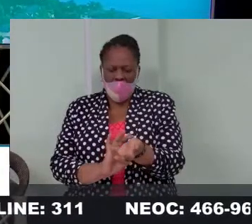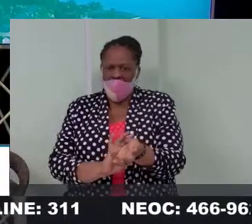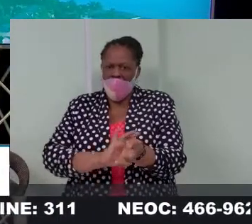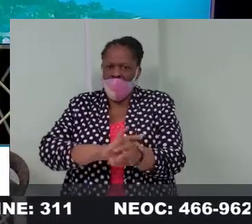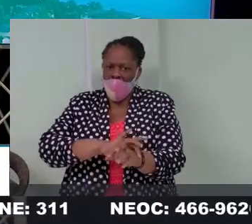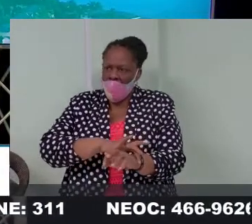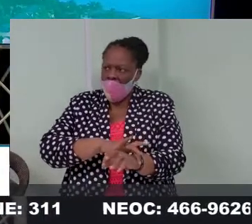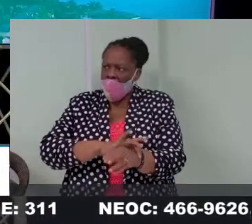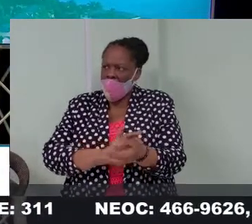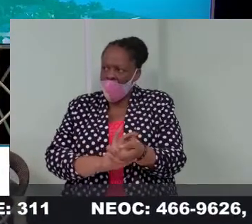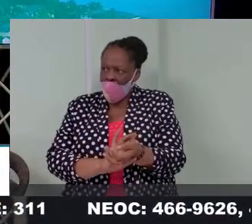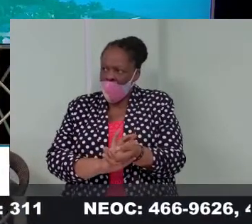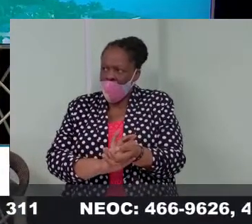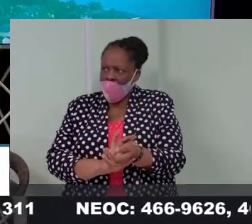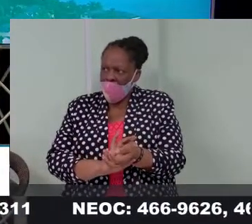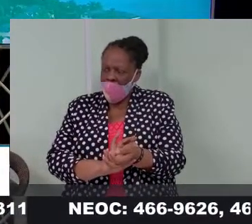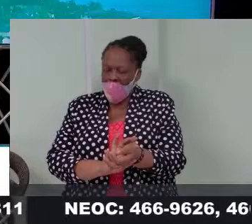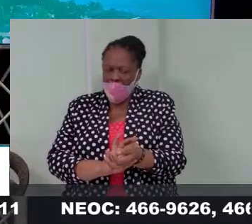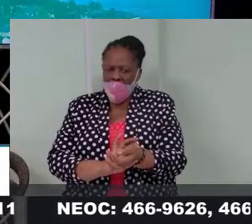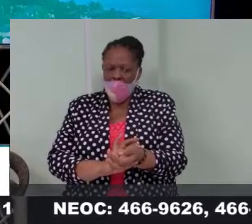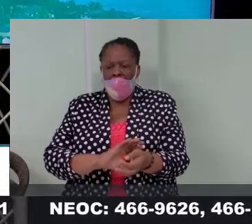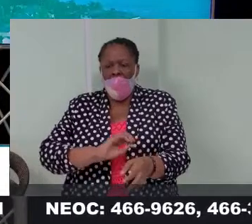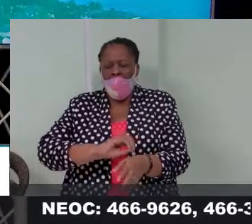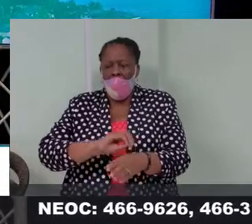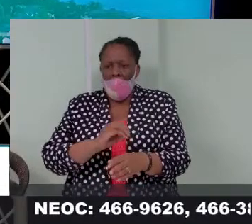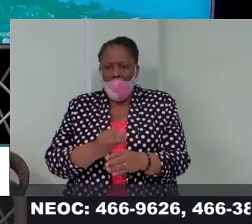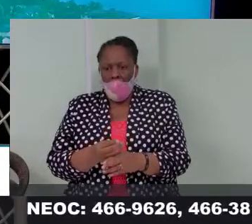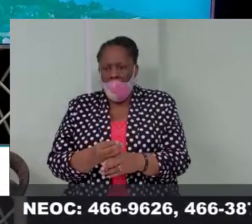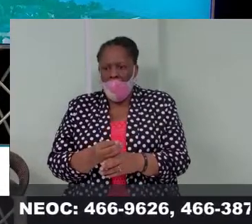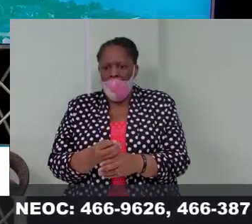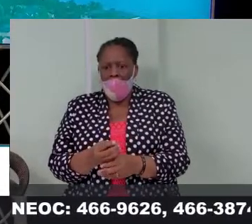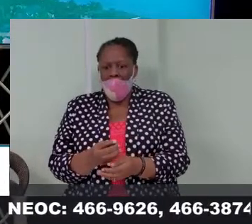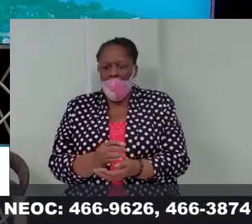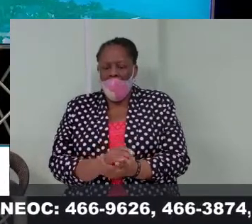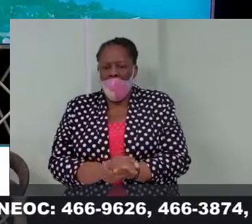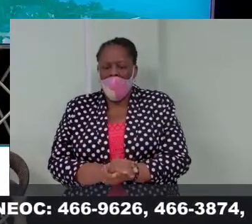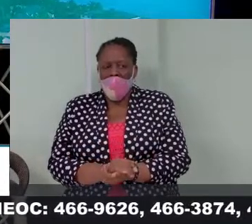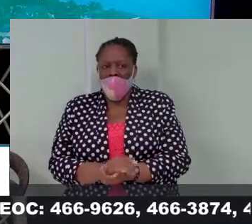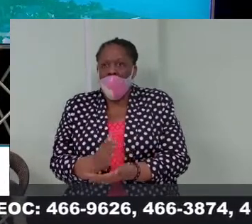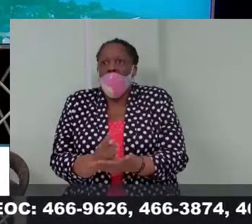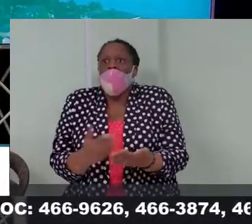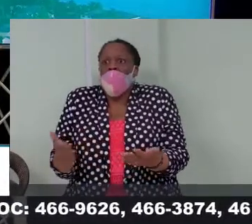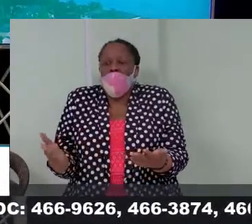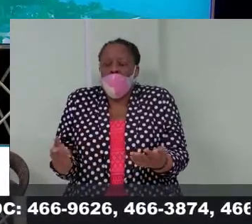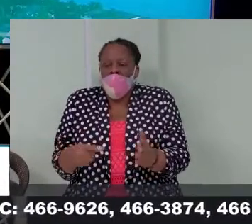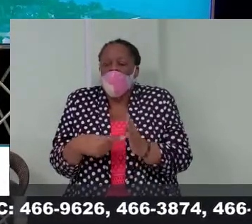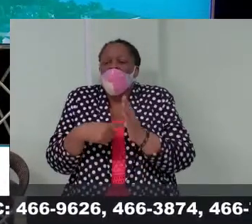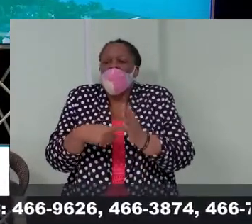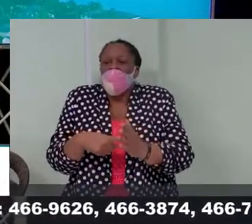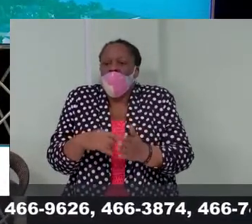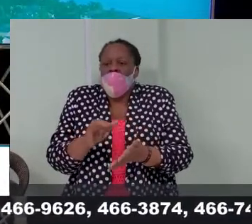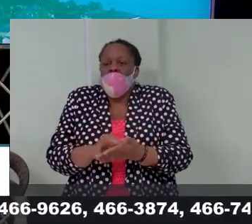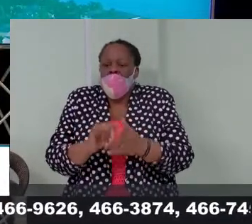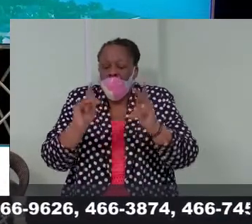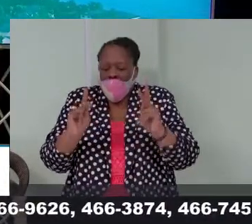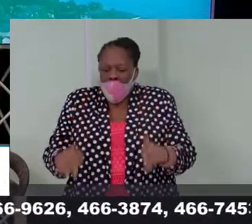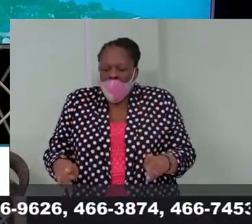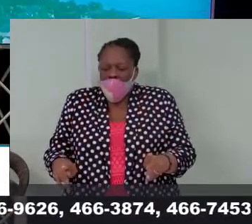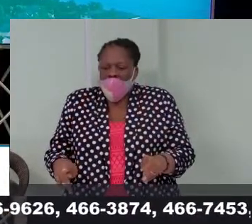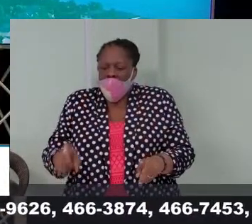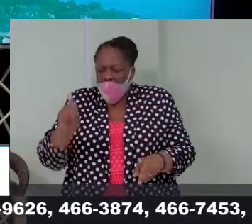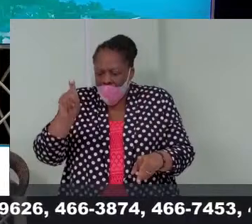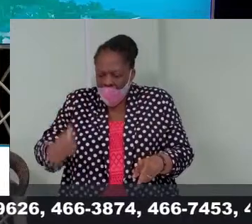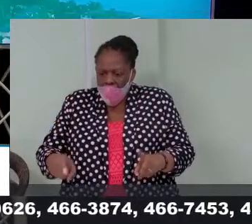how do you know if someone who is in quarantine escapes from being in quarantine and puts the public